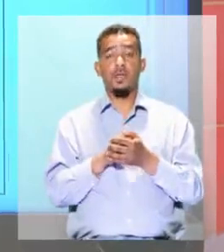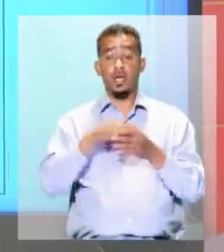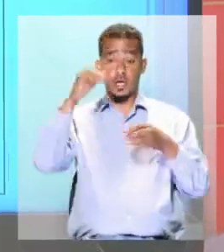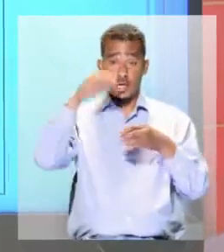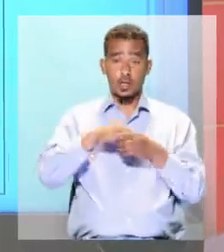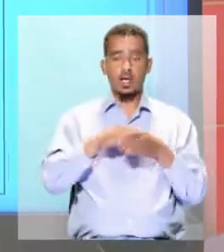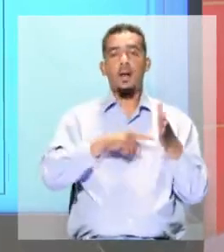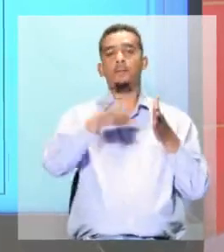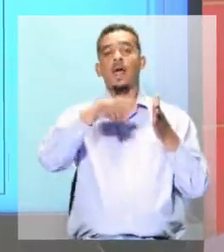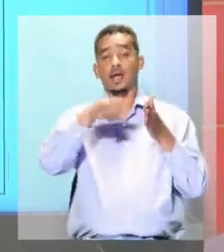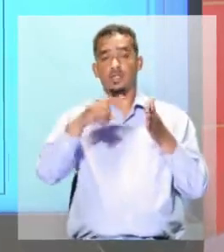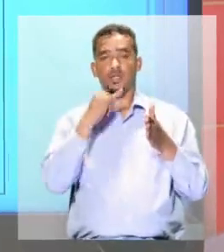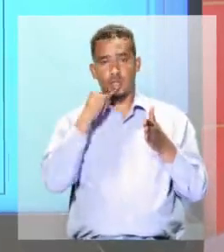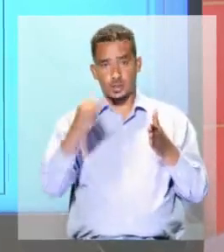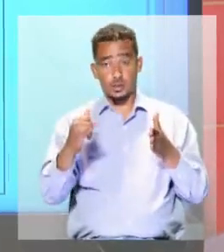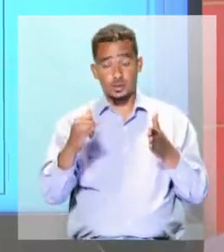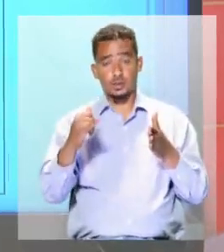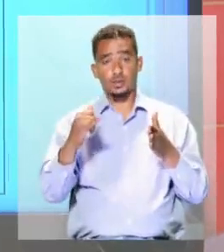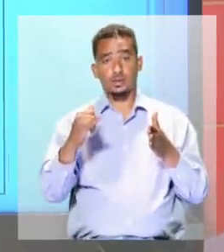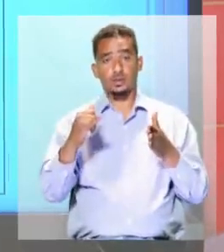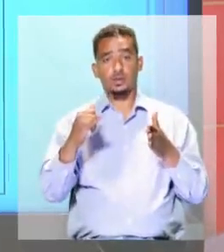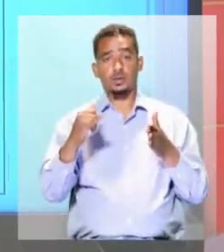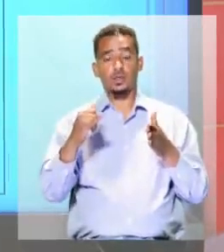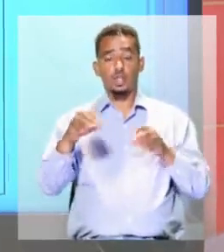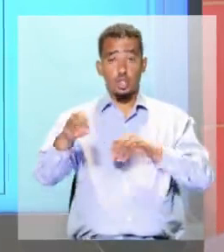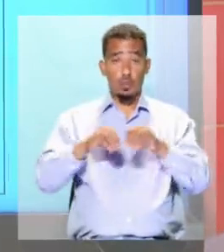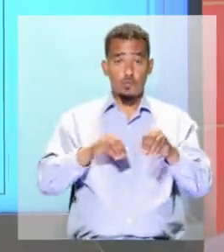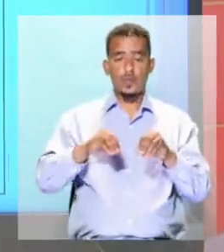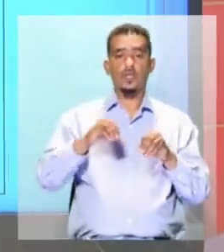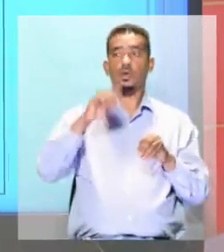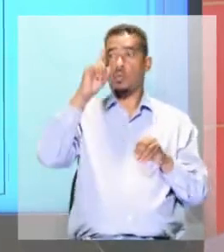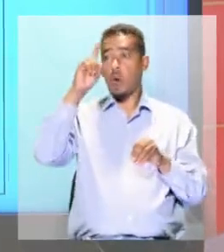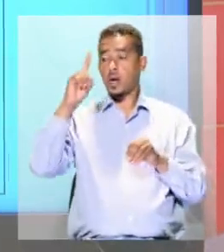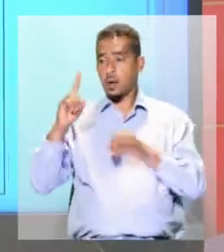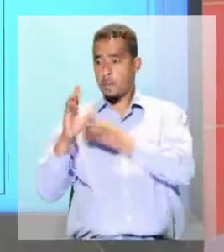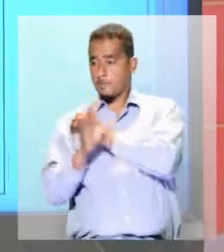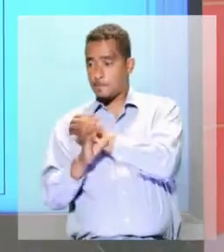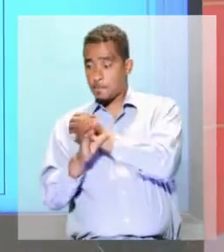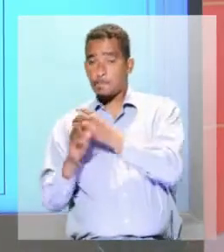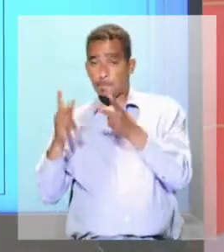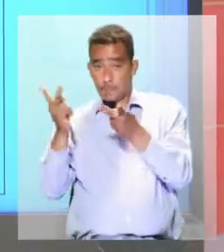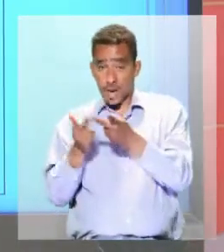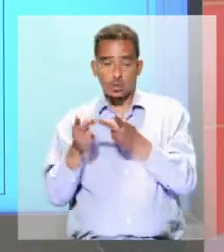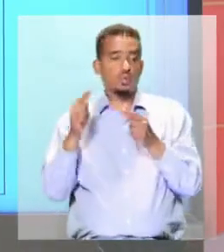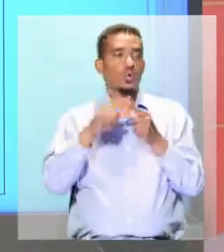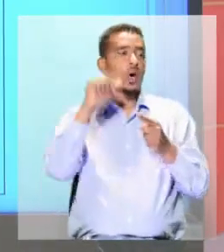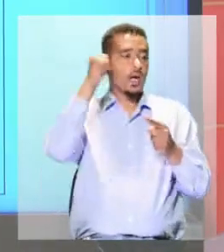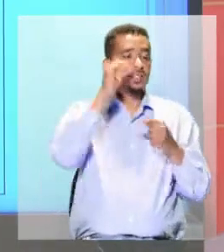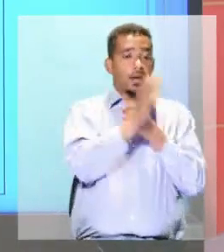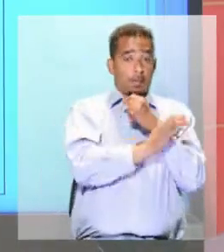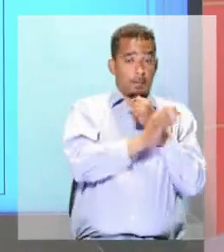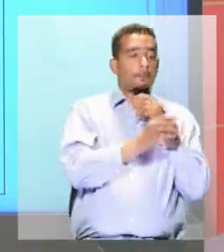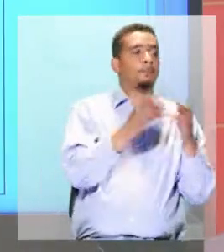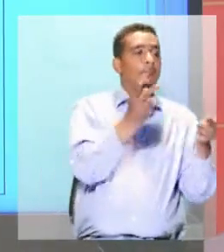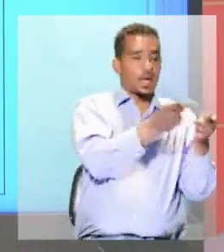Internal migration is the movement from one part of the country to another part. We call